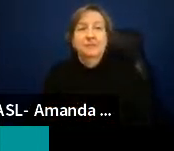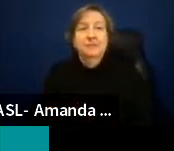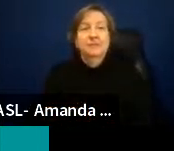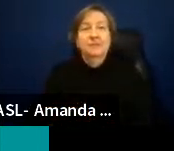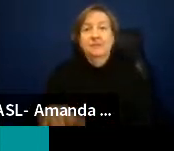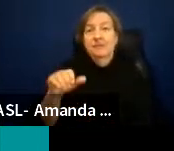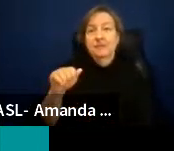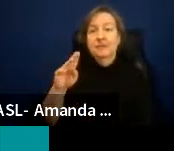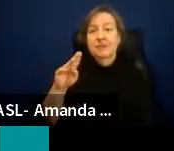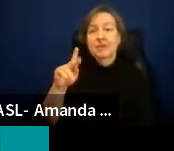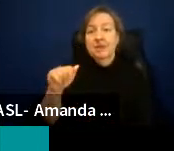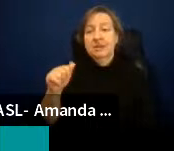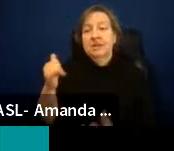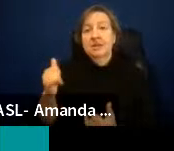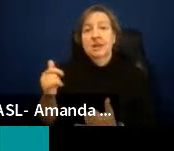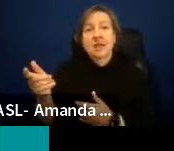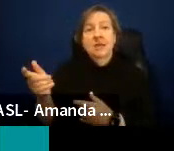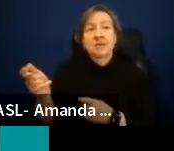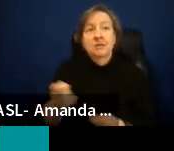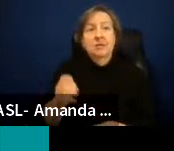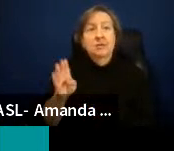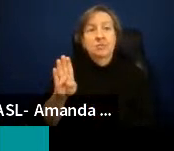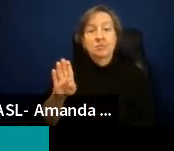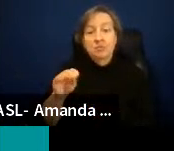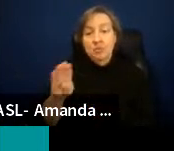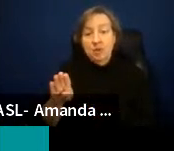Amanda, let's go ahead and bring in Bob.